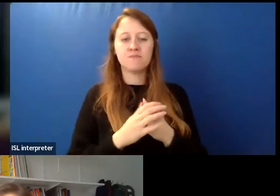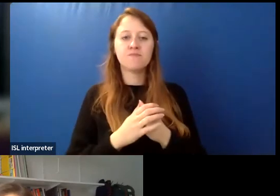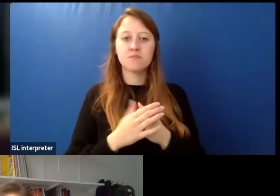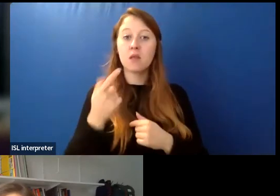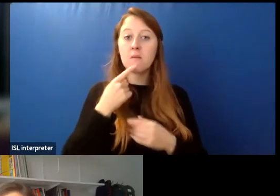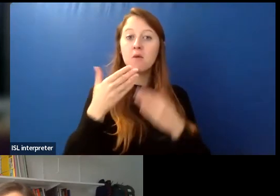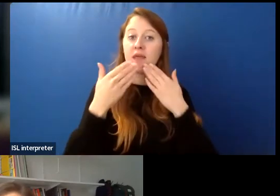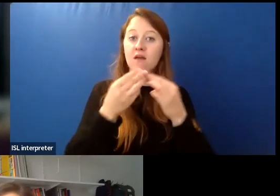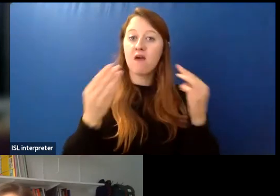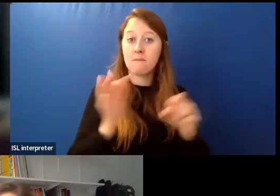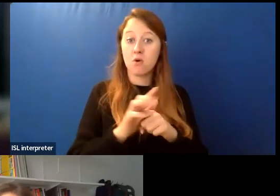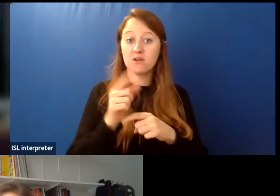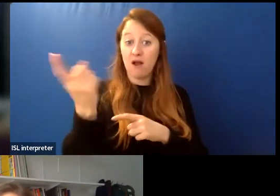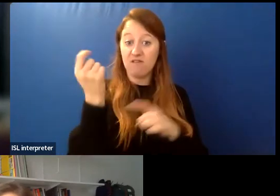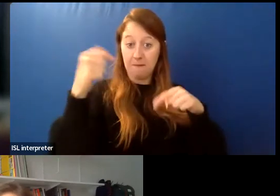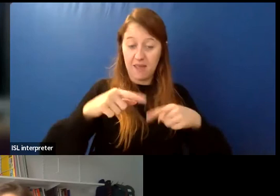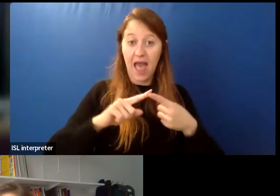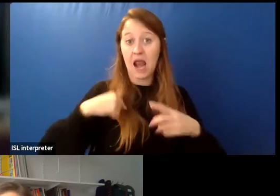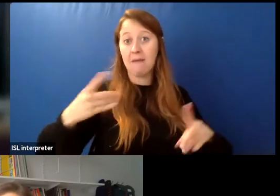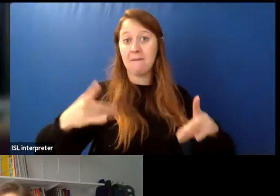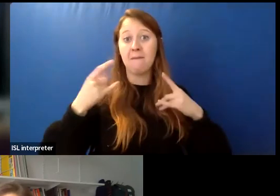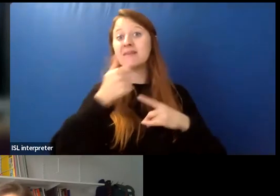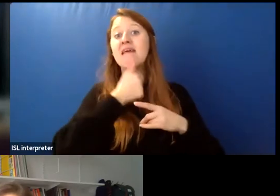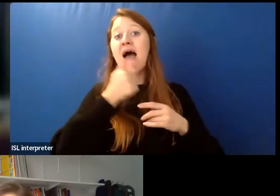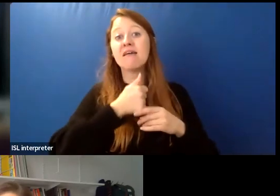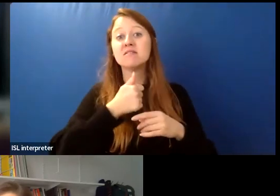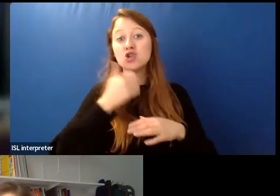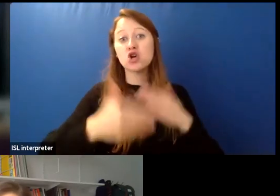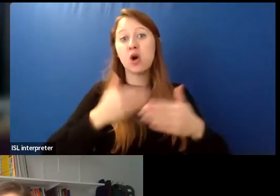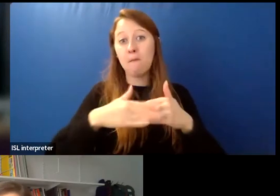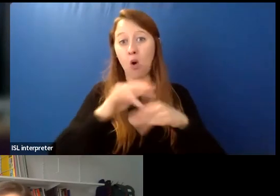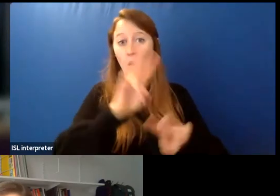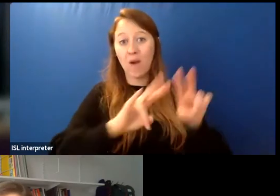happy to answer any further questions in the Q&A period.